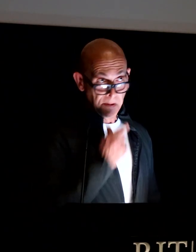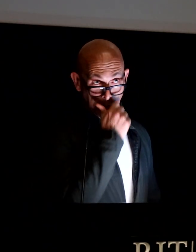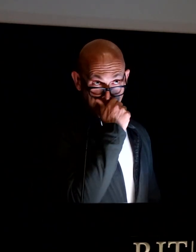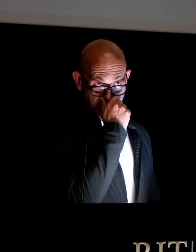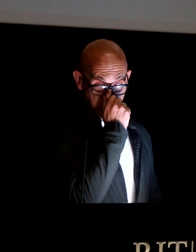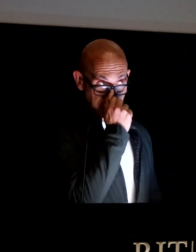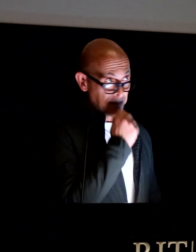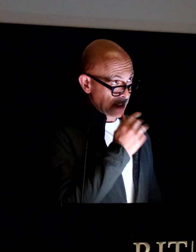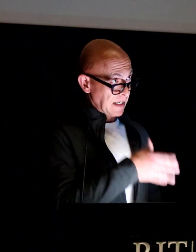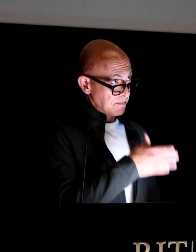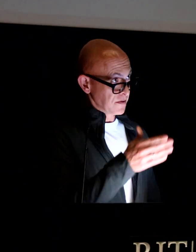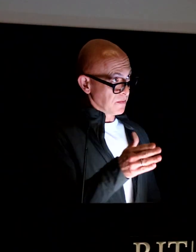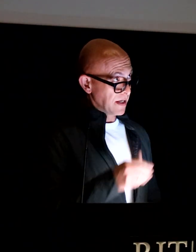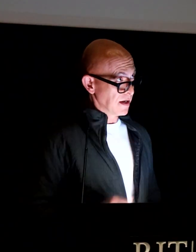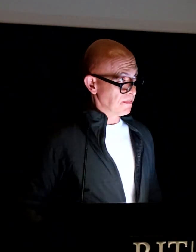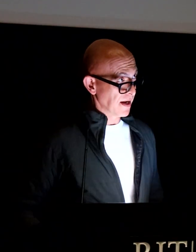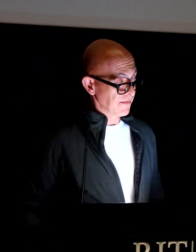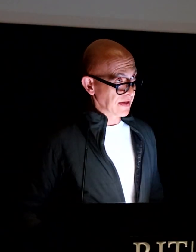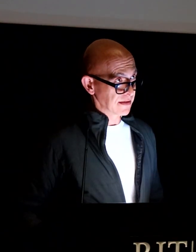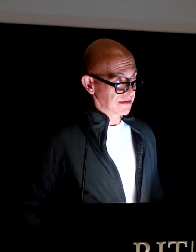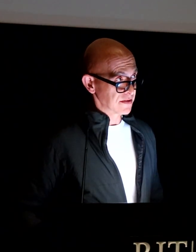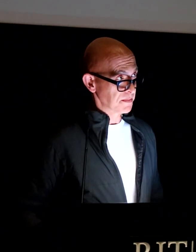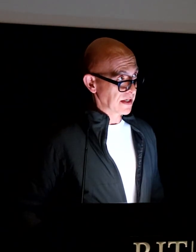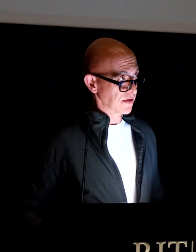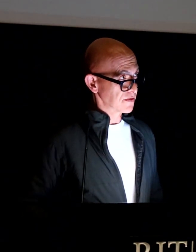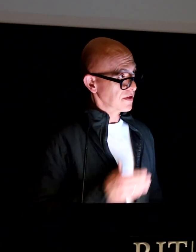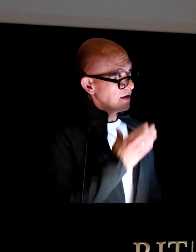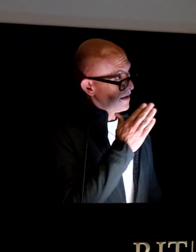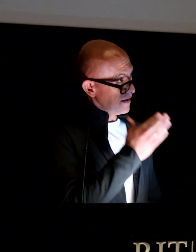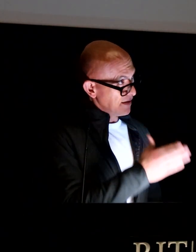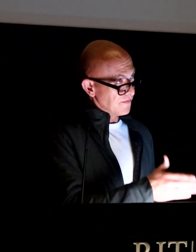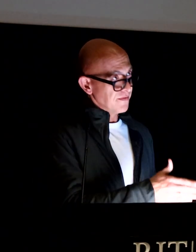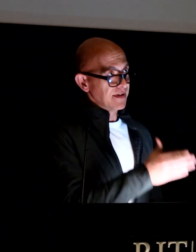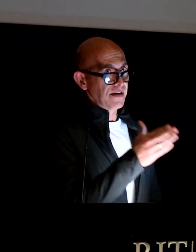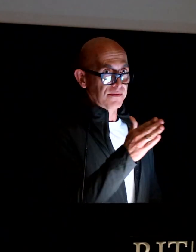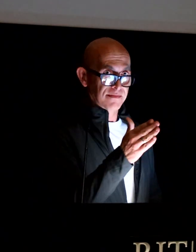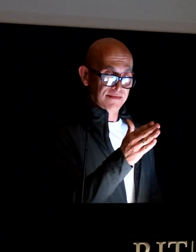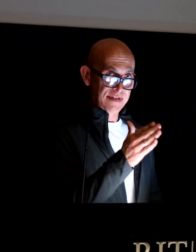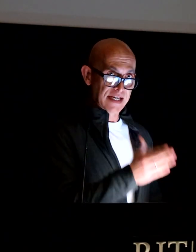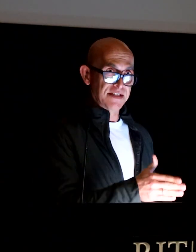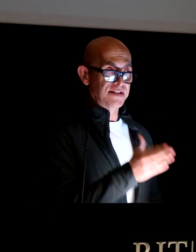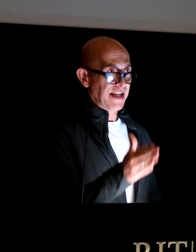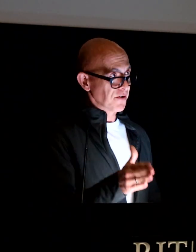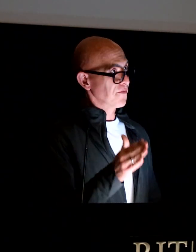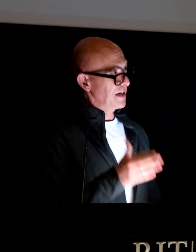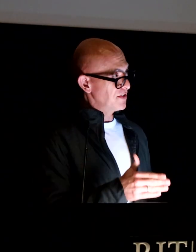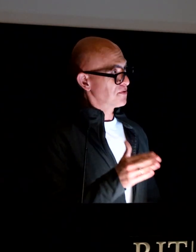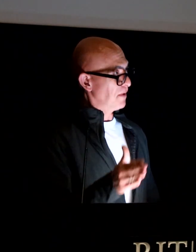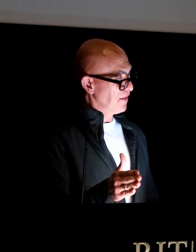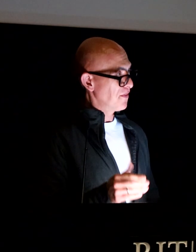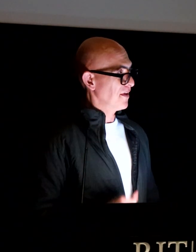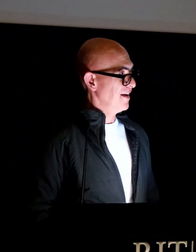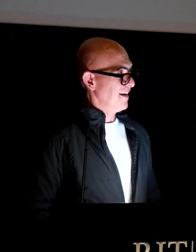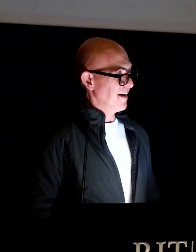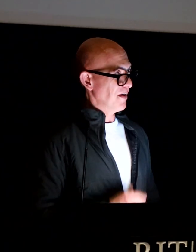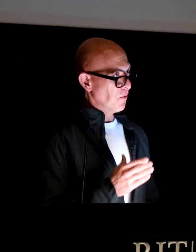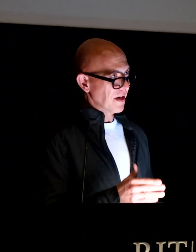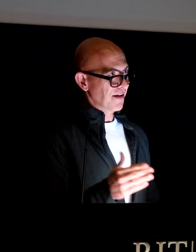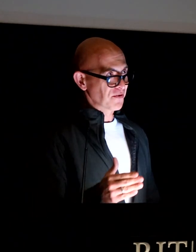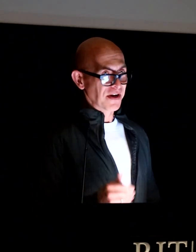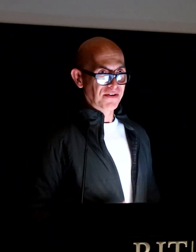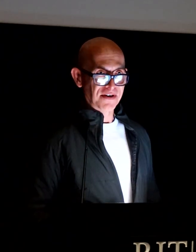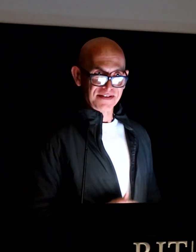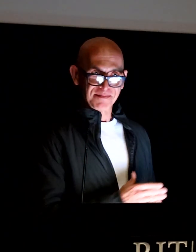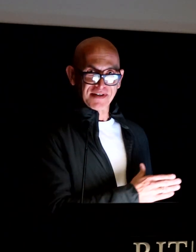Theater. So sometimes we end up having the speakers kind of, dead center of each month,